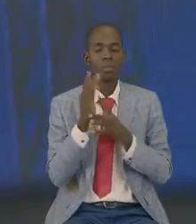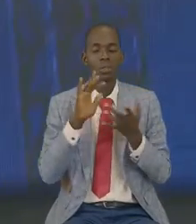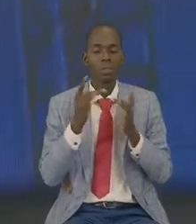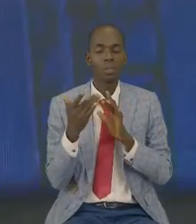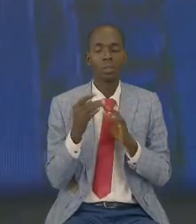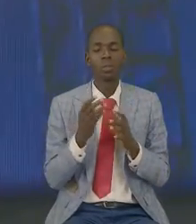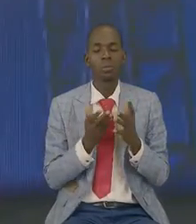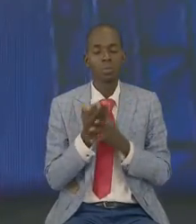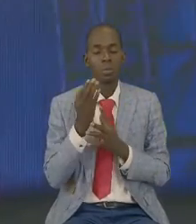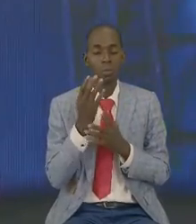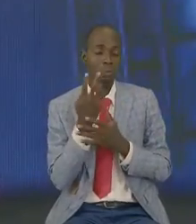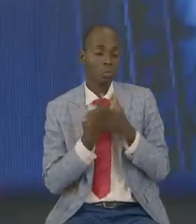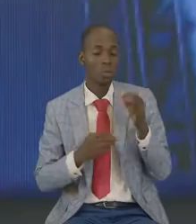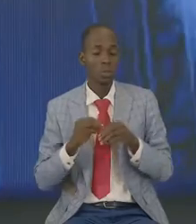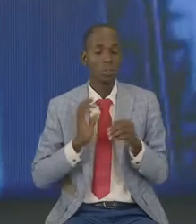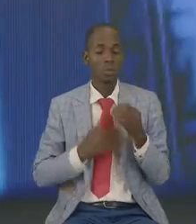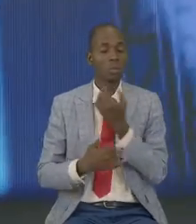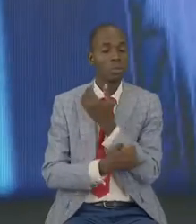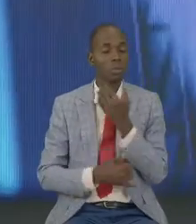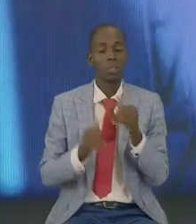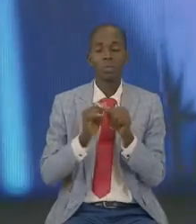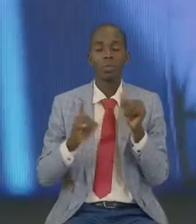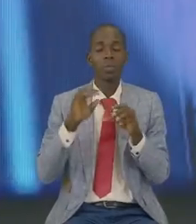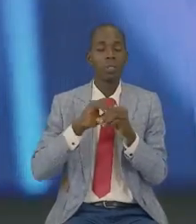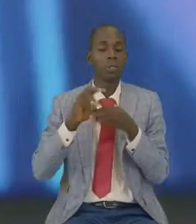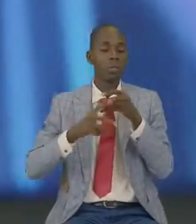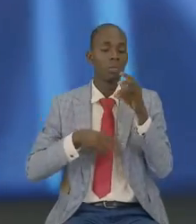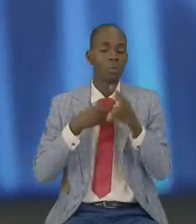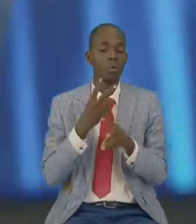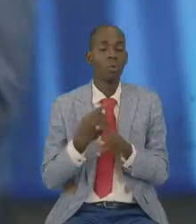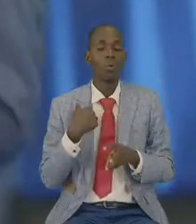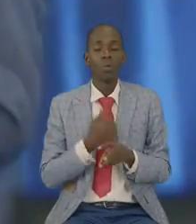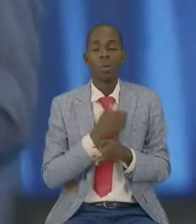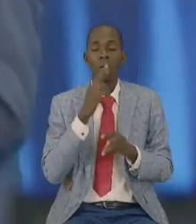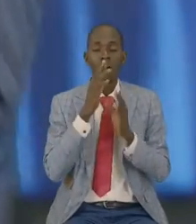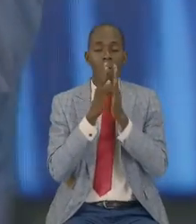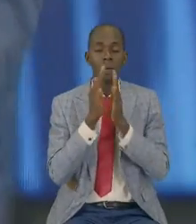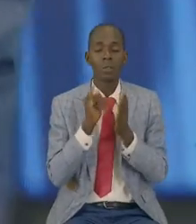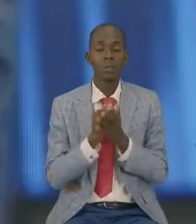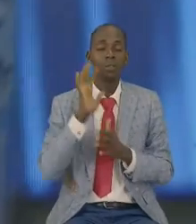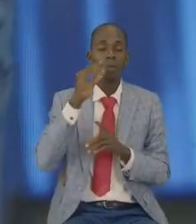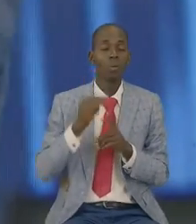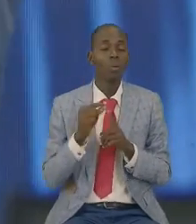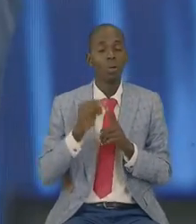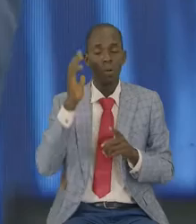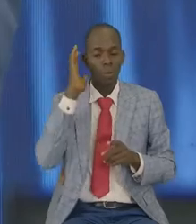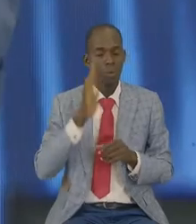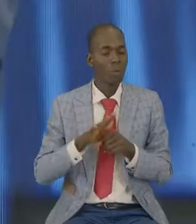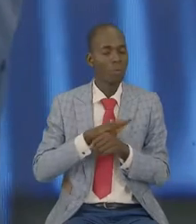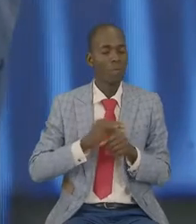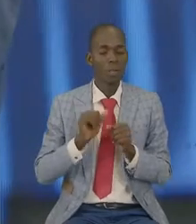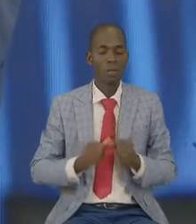both in our country and all over the world, we're praying that your word will impact every life in